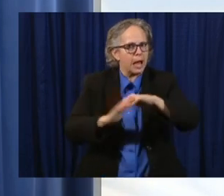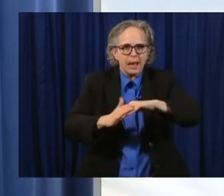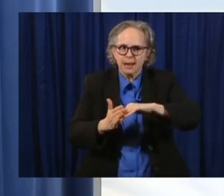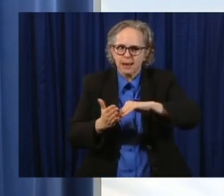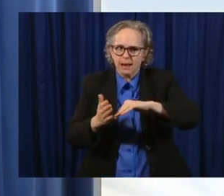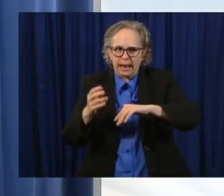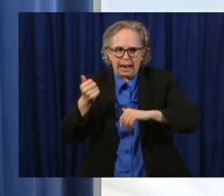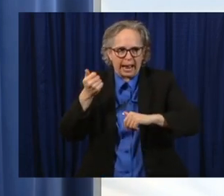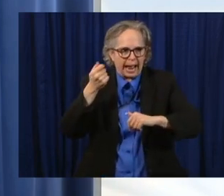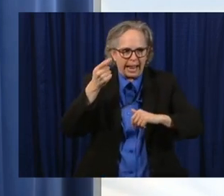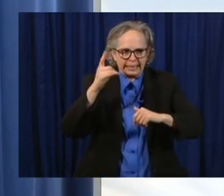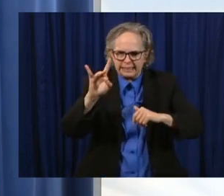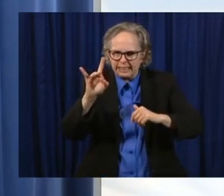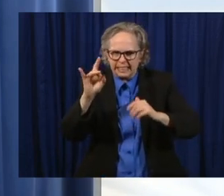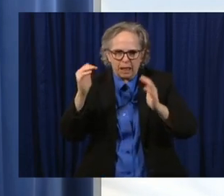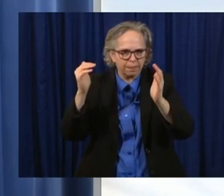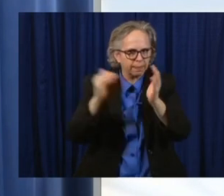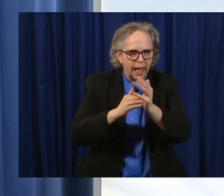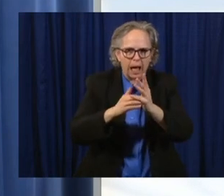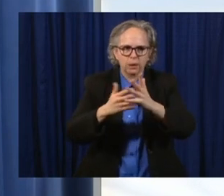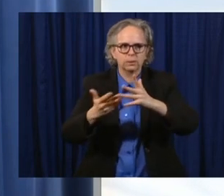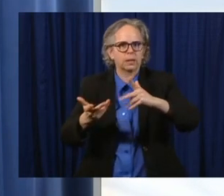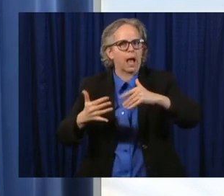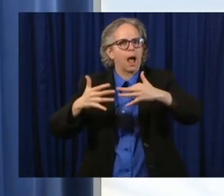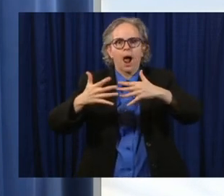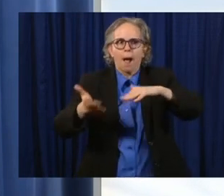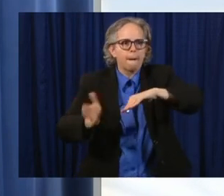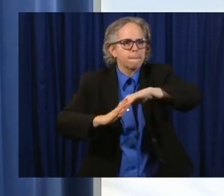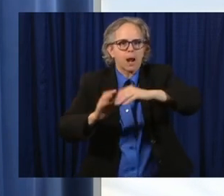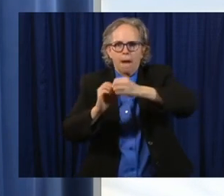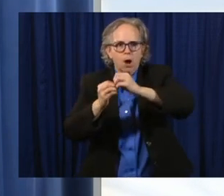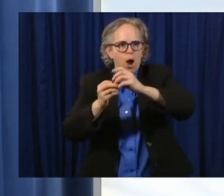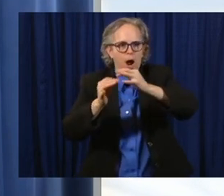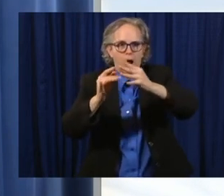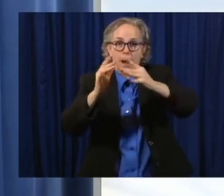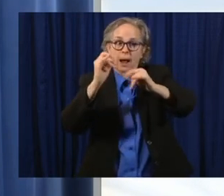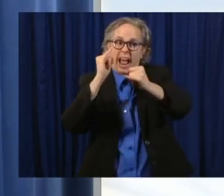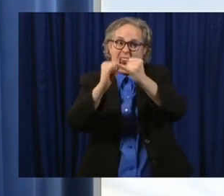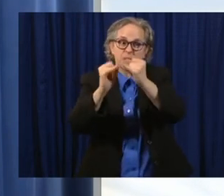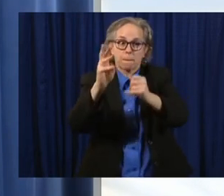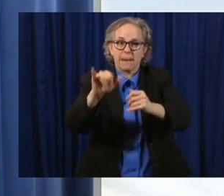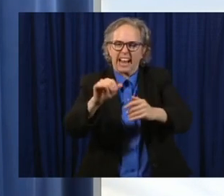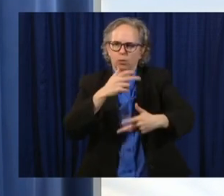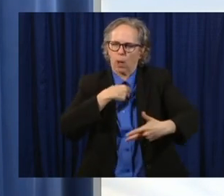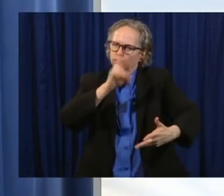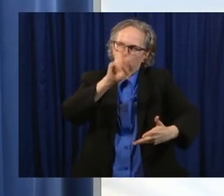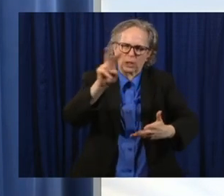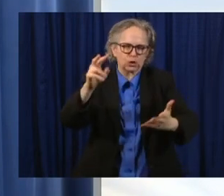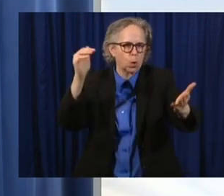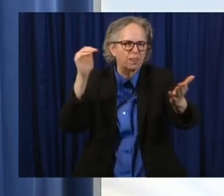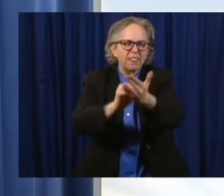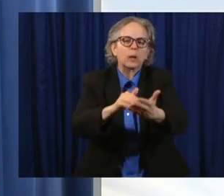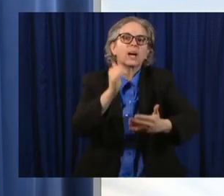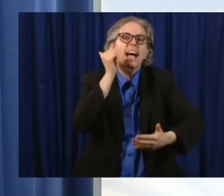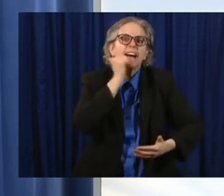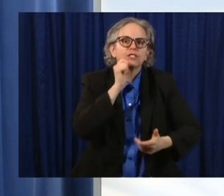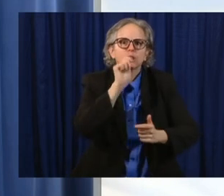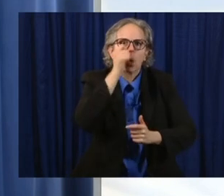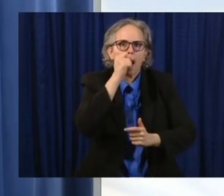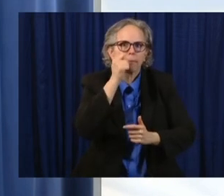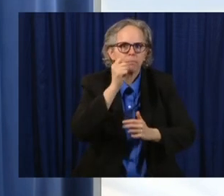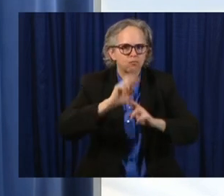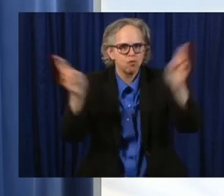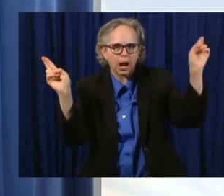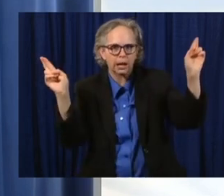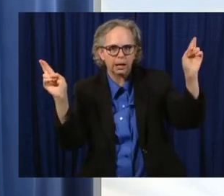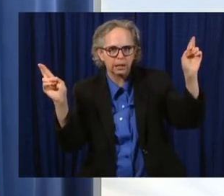18,800 per day, and by May 27th, 22,000 per day. As you can tell, this